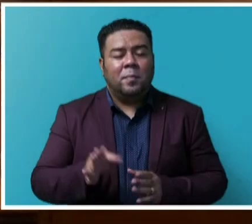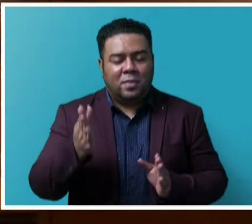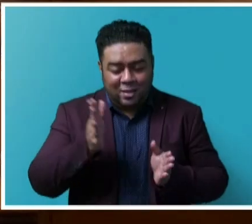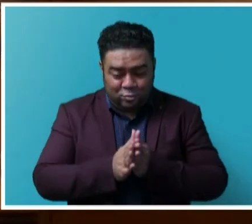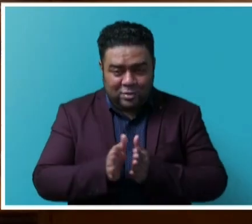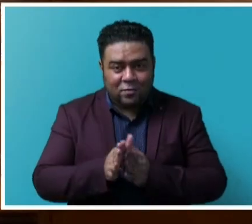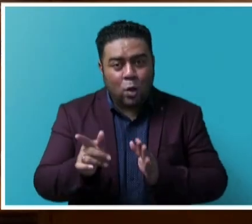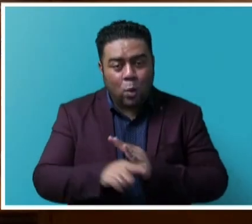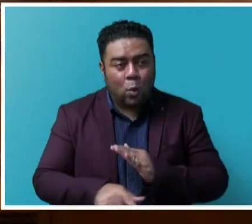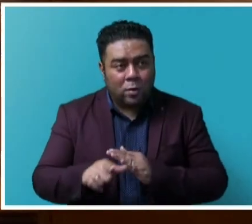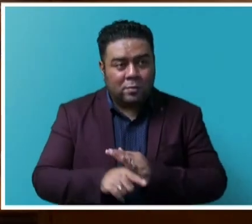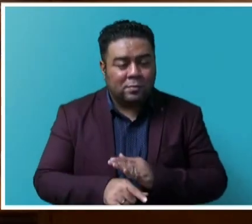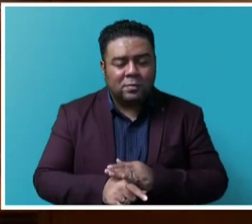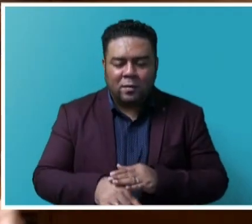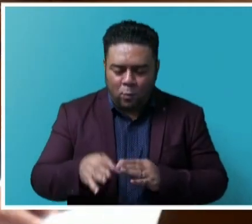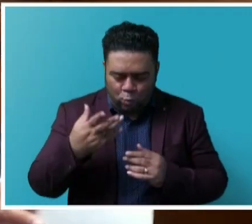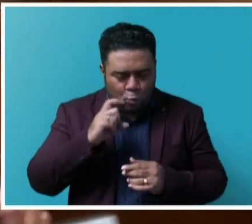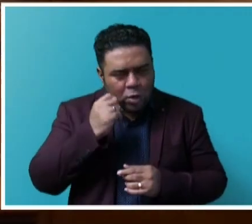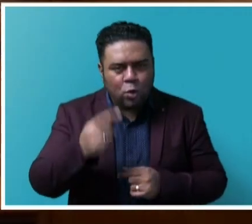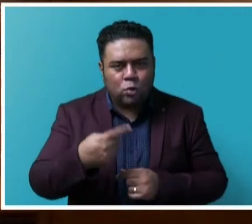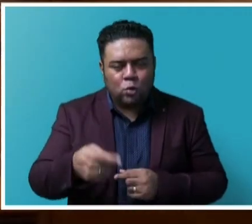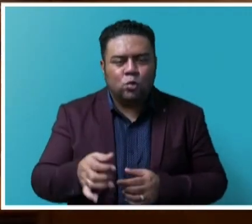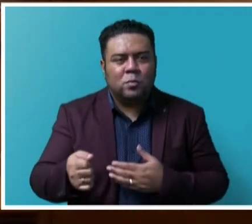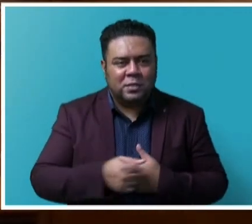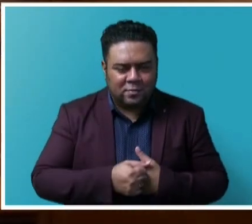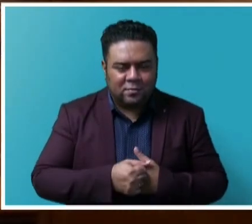and workers will continue to be safeguarded.